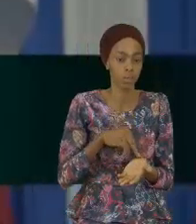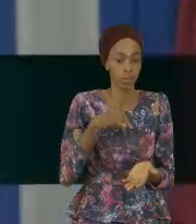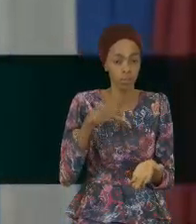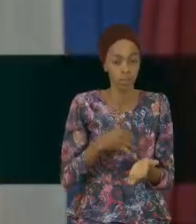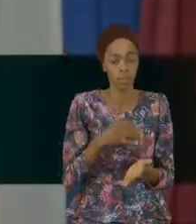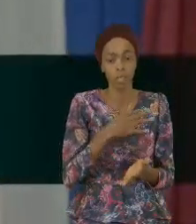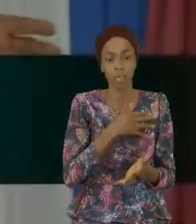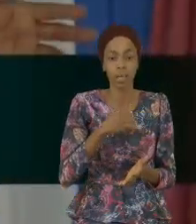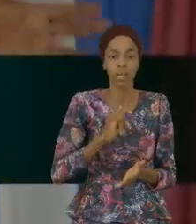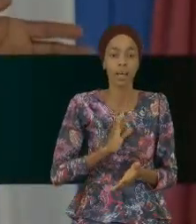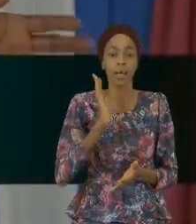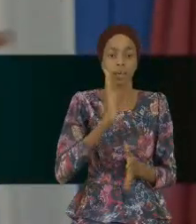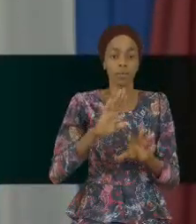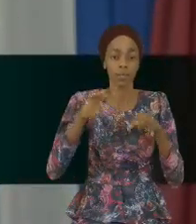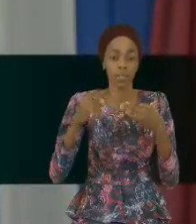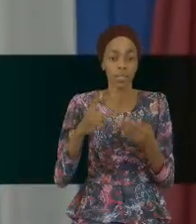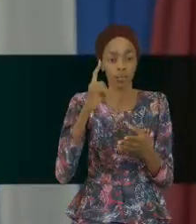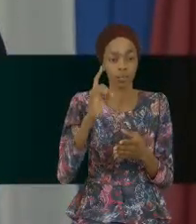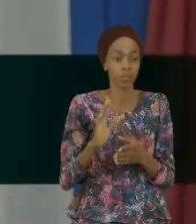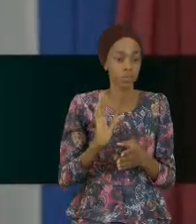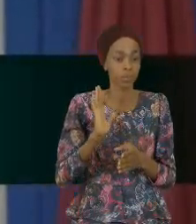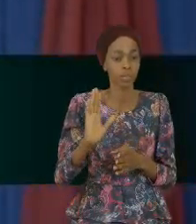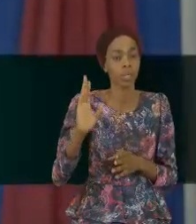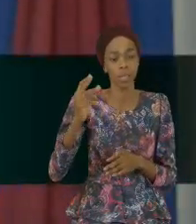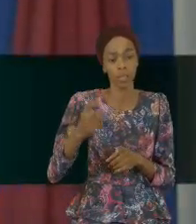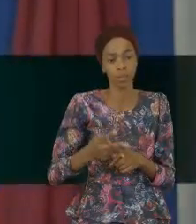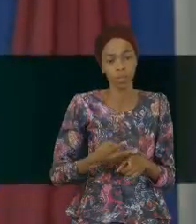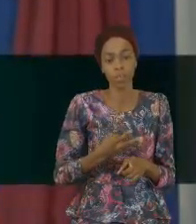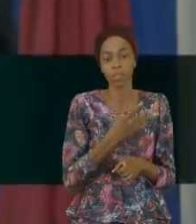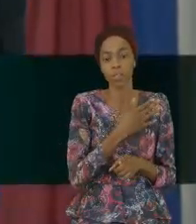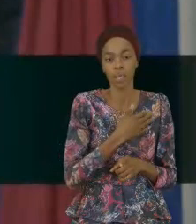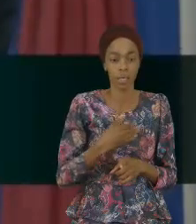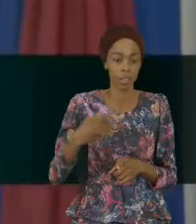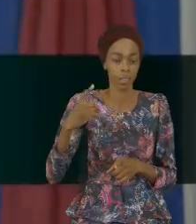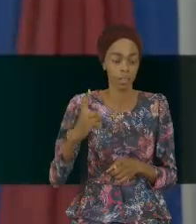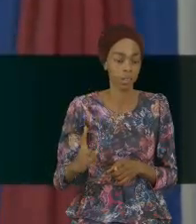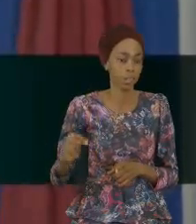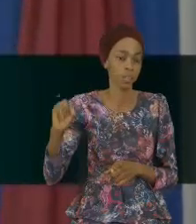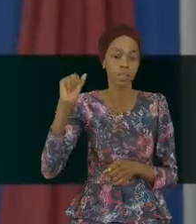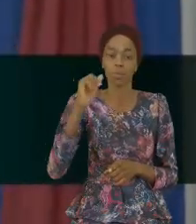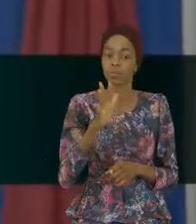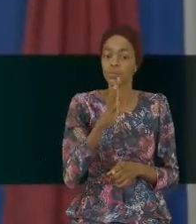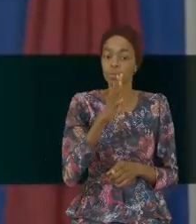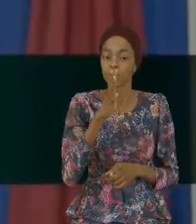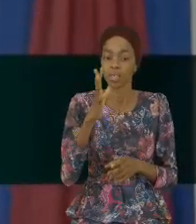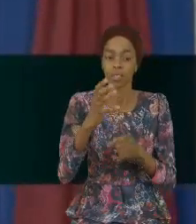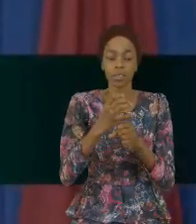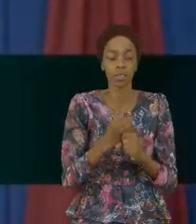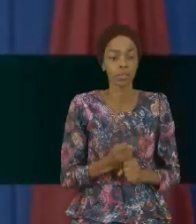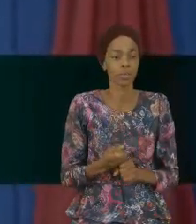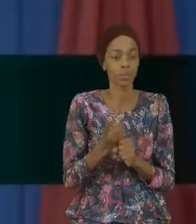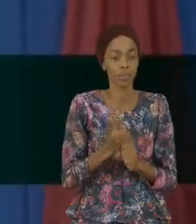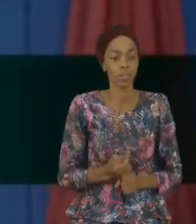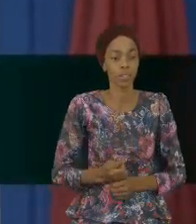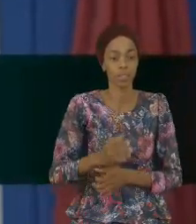will give thee thy wages. And the woman, the mother, took the child and